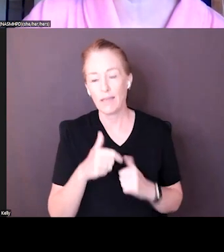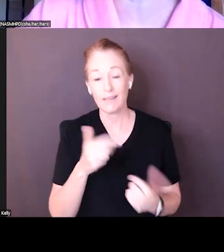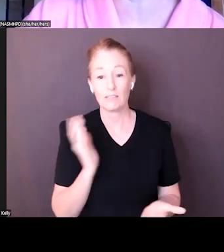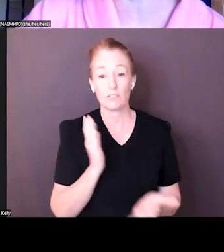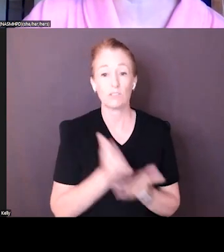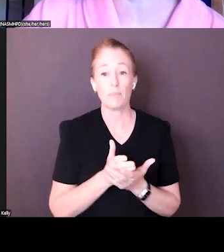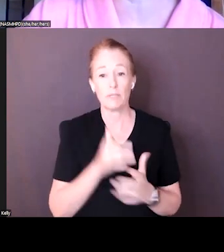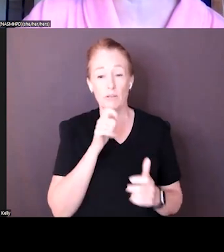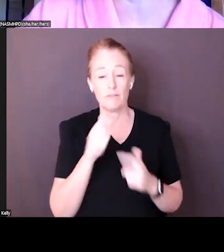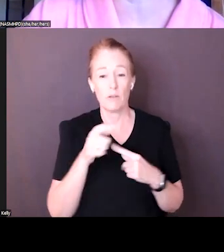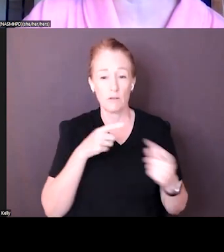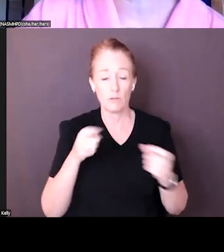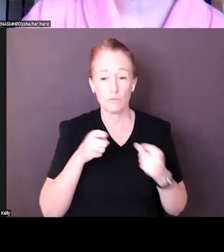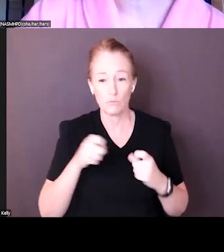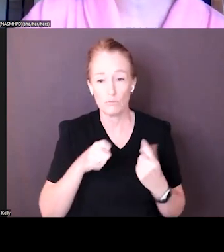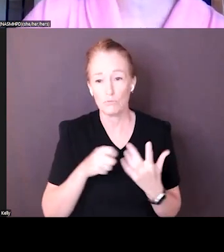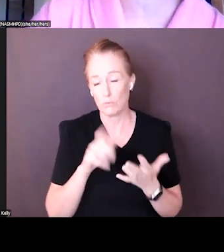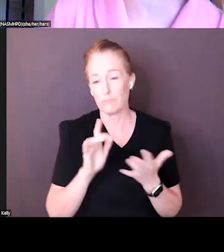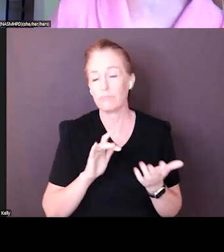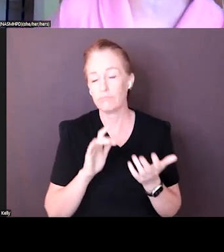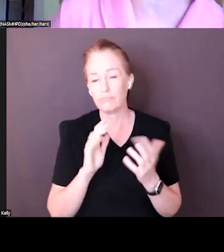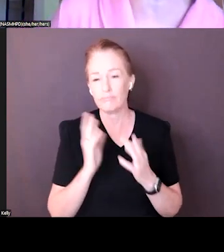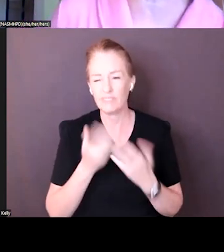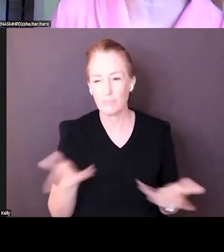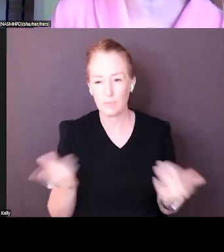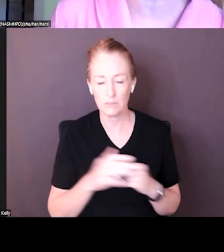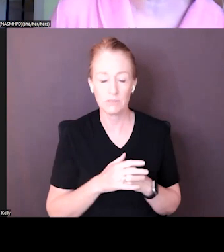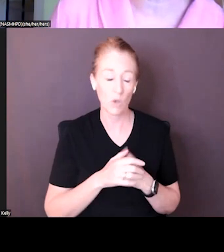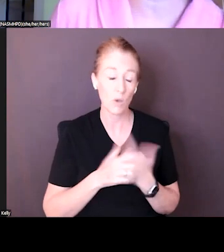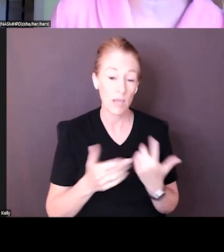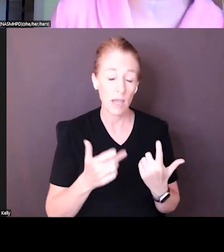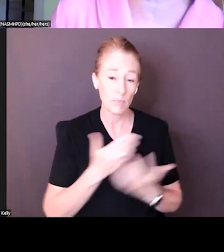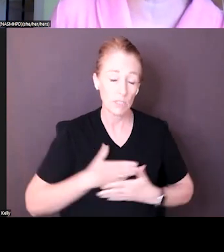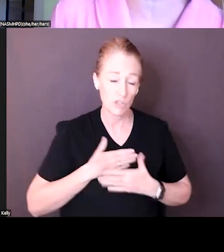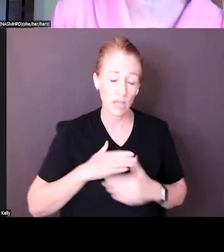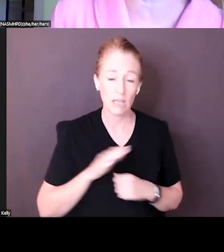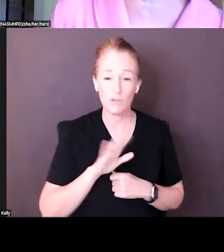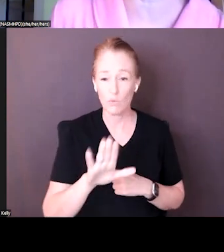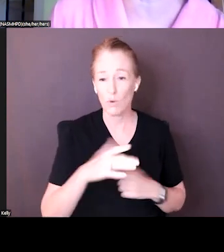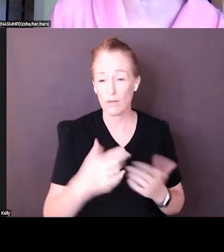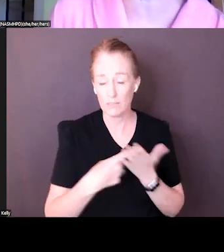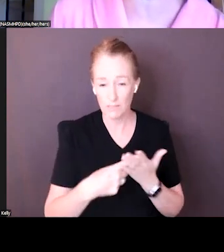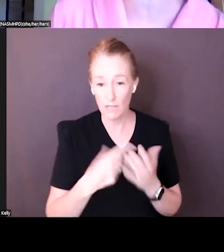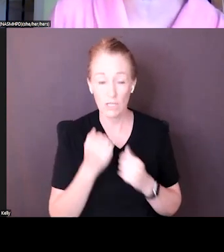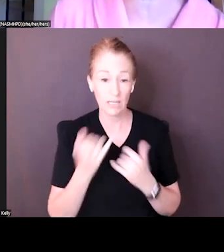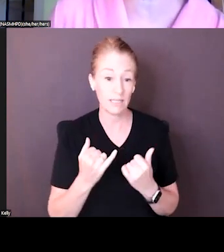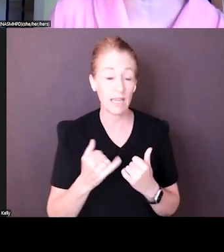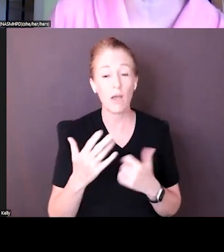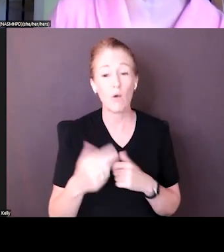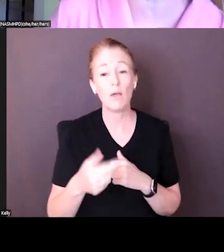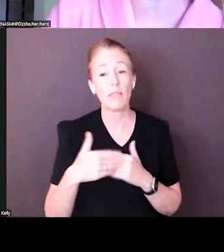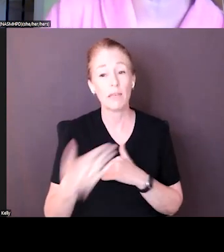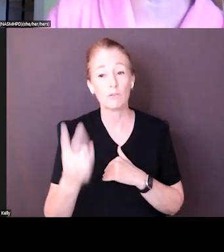sharing some information we all really need to know. And so we're going to go to our roundtable, and the next two people have been involved in the